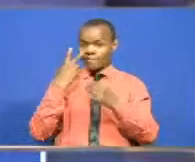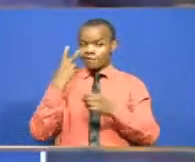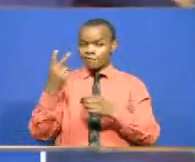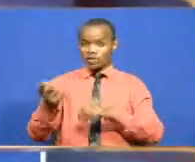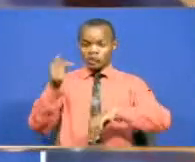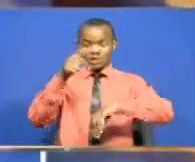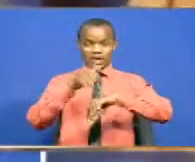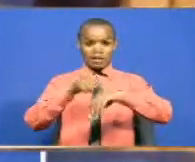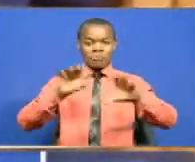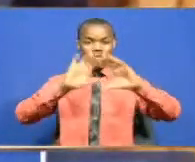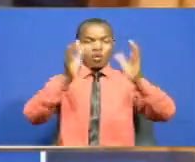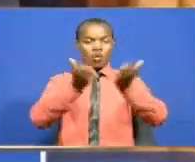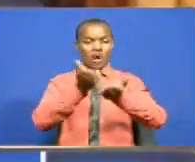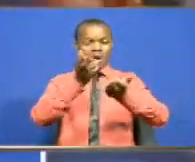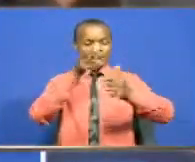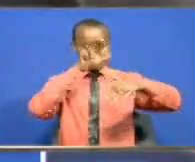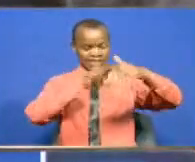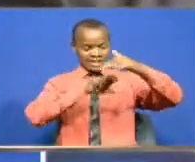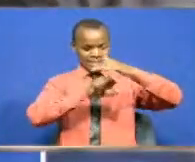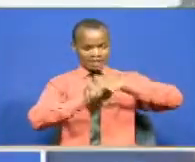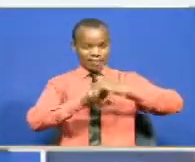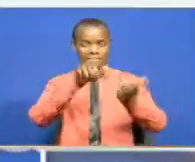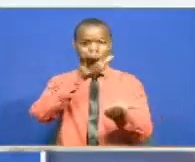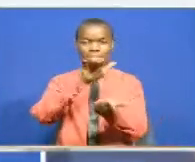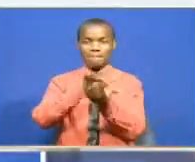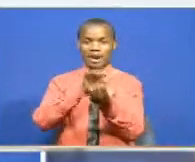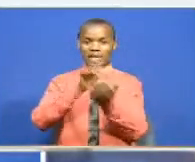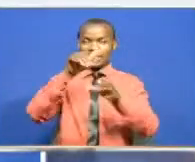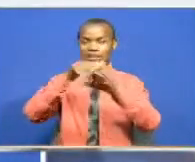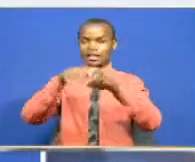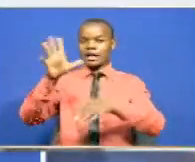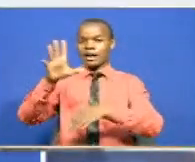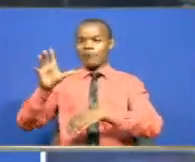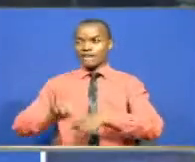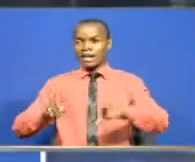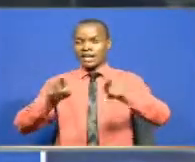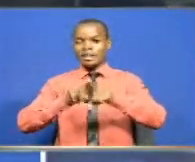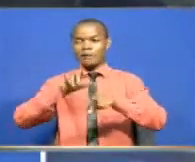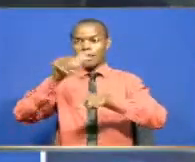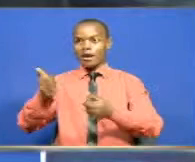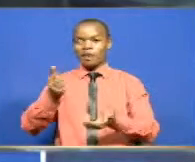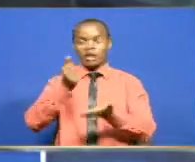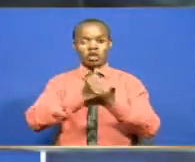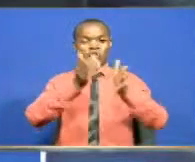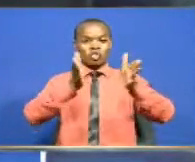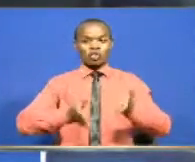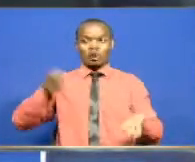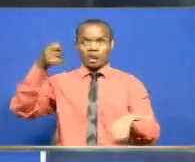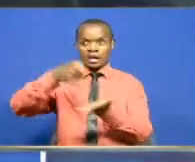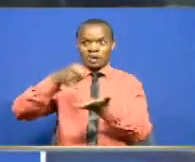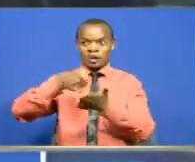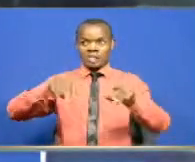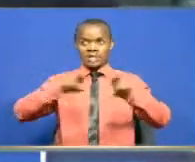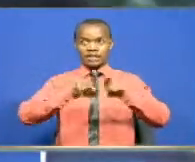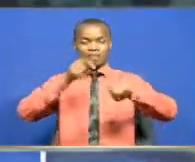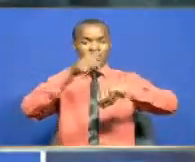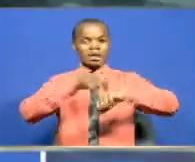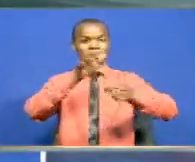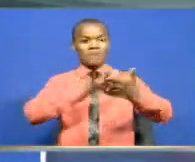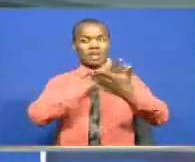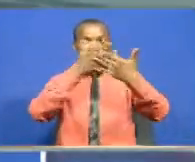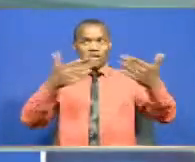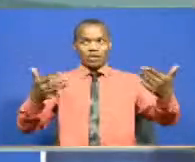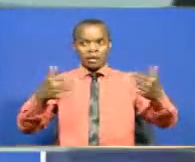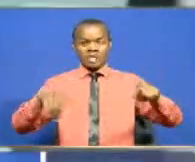most respected African bank, but will also enable customers and other stakeholders to tap into the bank's extensive global network.